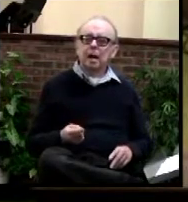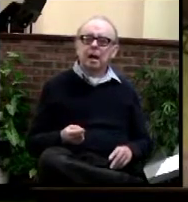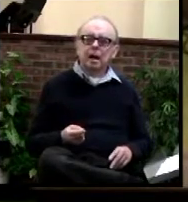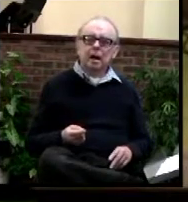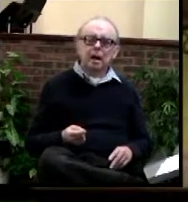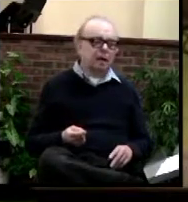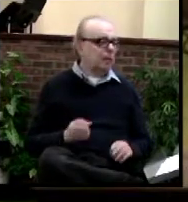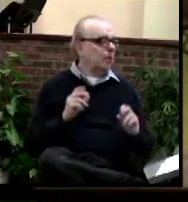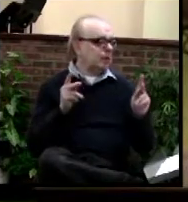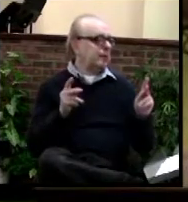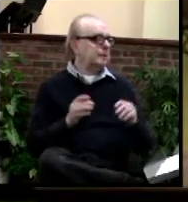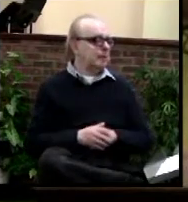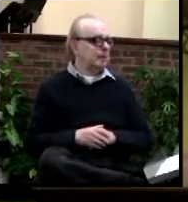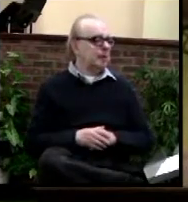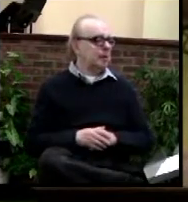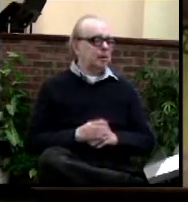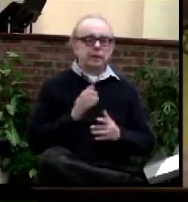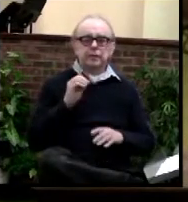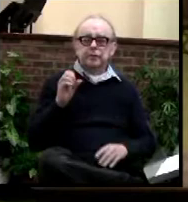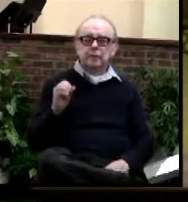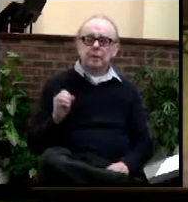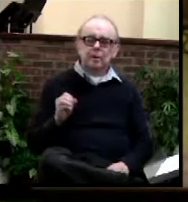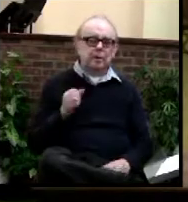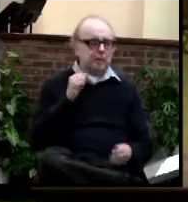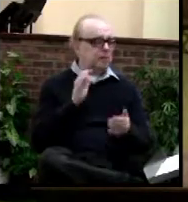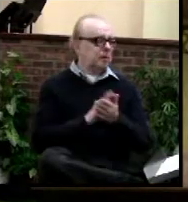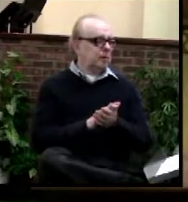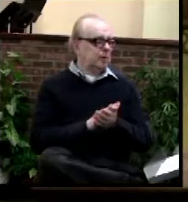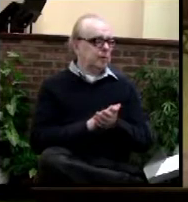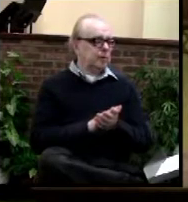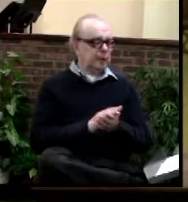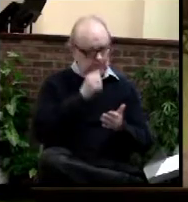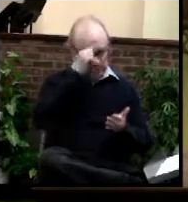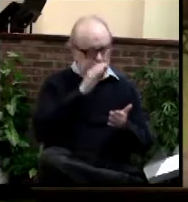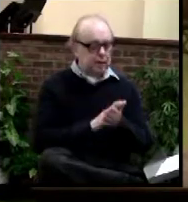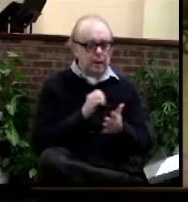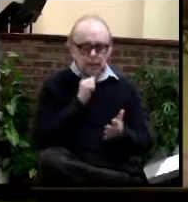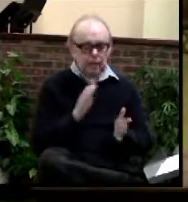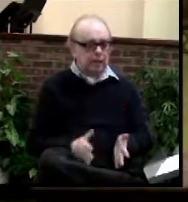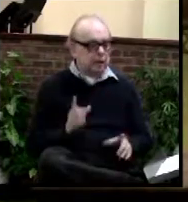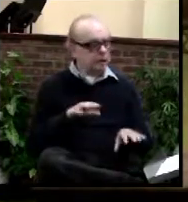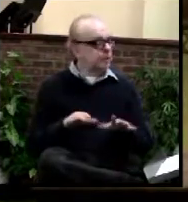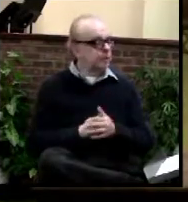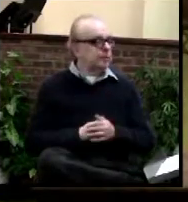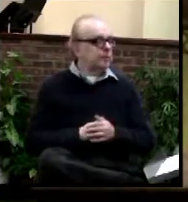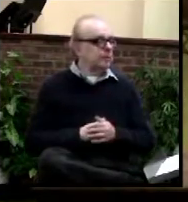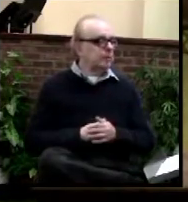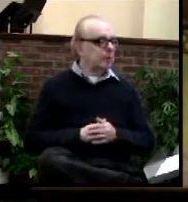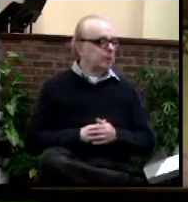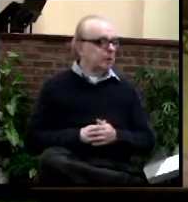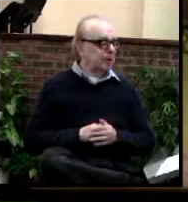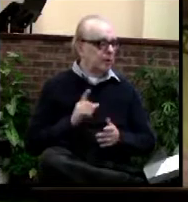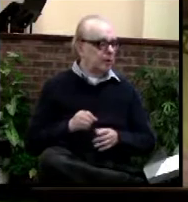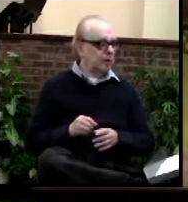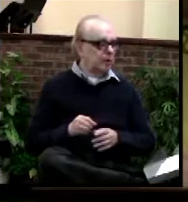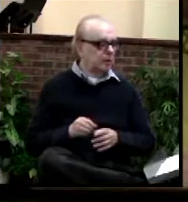okay, so I'm married to a non-believer, so does that mean that what I need to do is